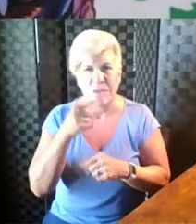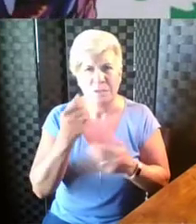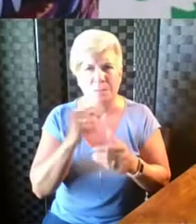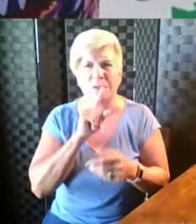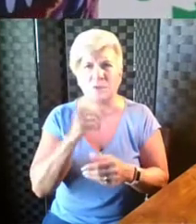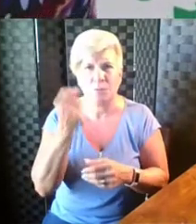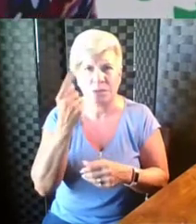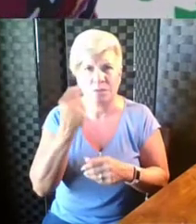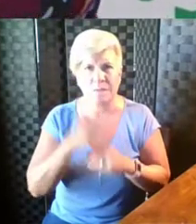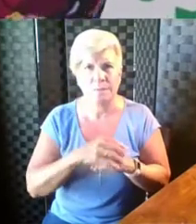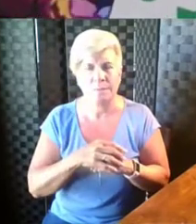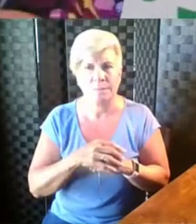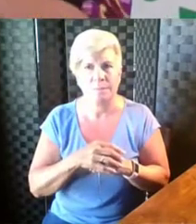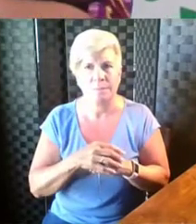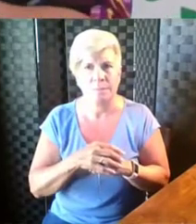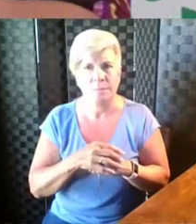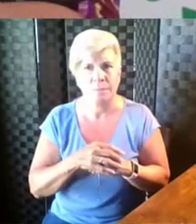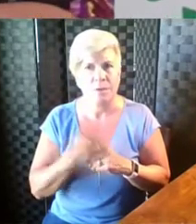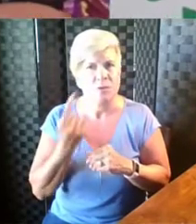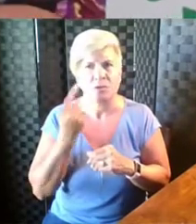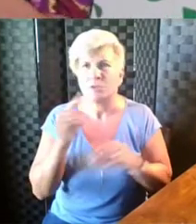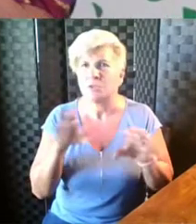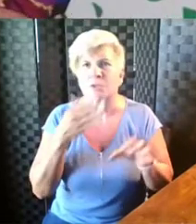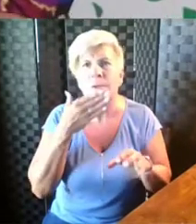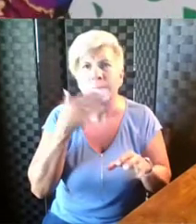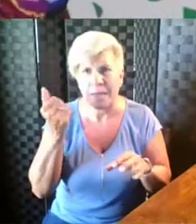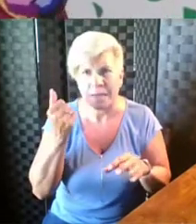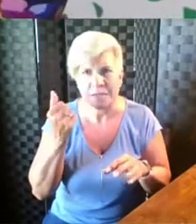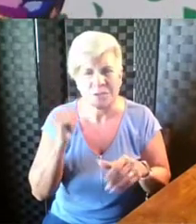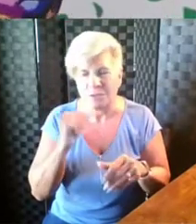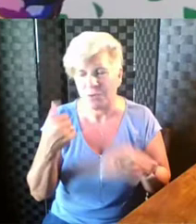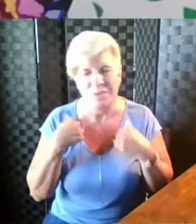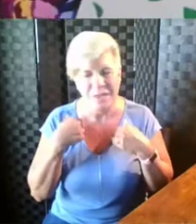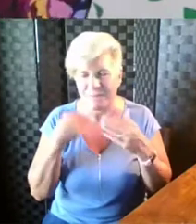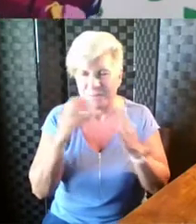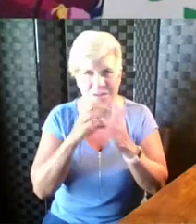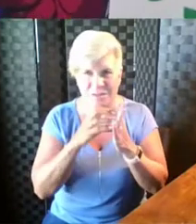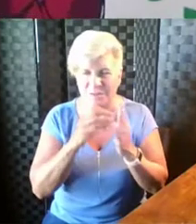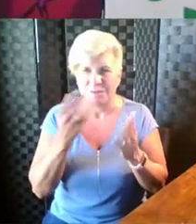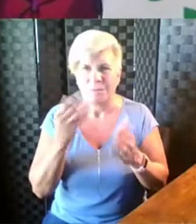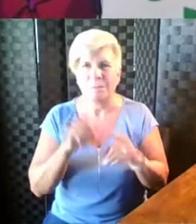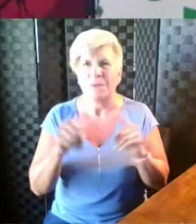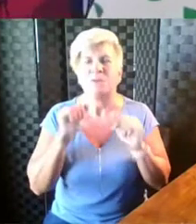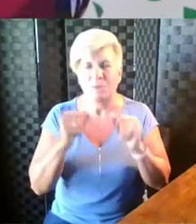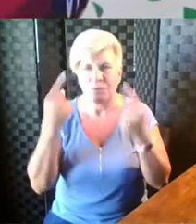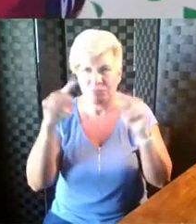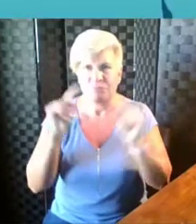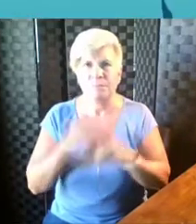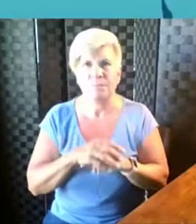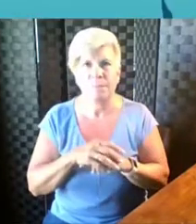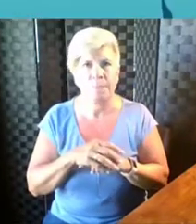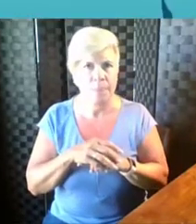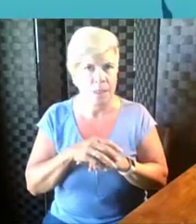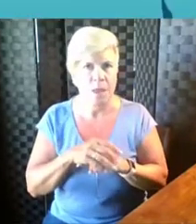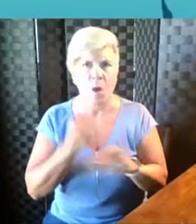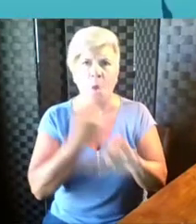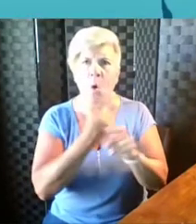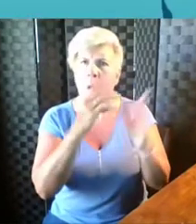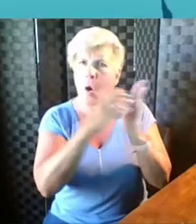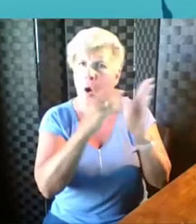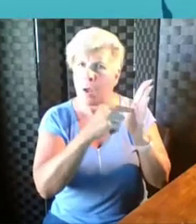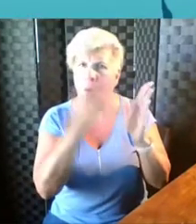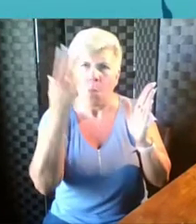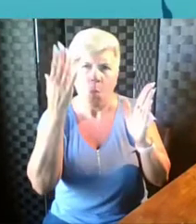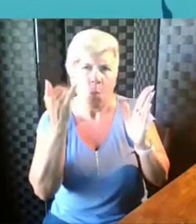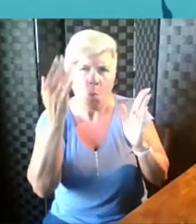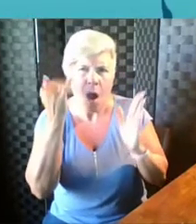understanding. Again, you're just going to do your best. I know you don't have the text there in front of you, but I know you can do it. Ready? According to the